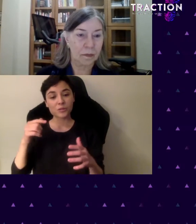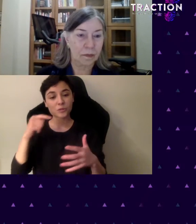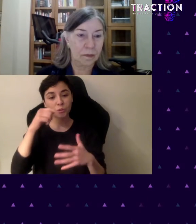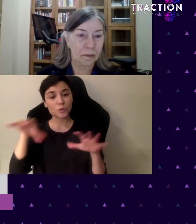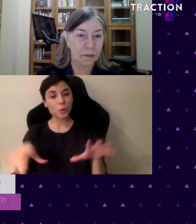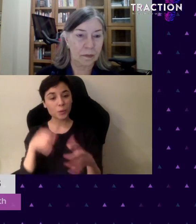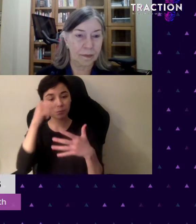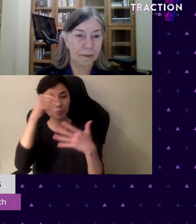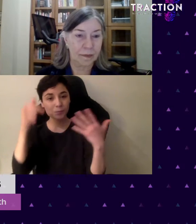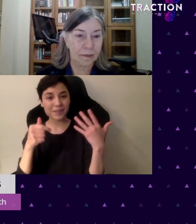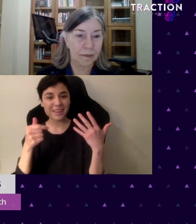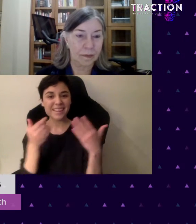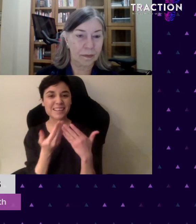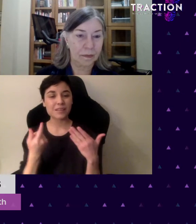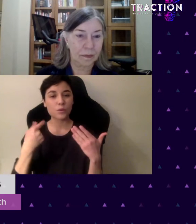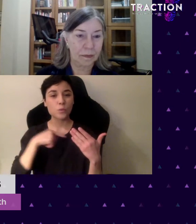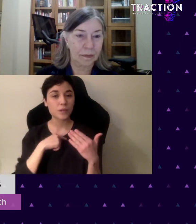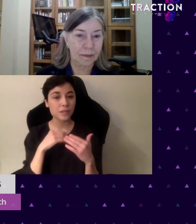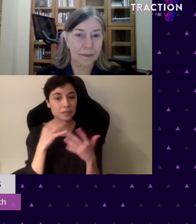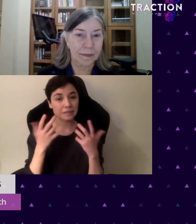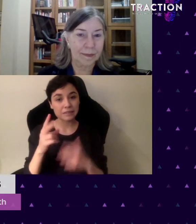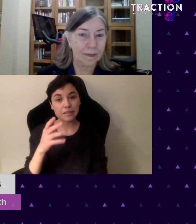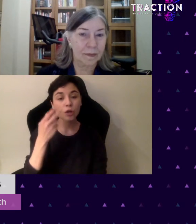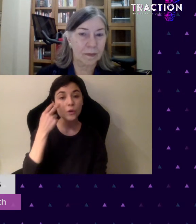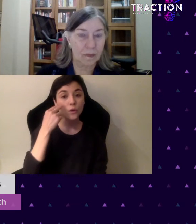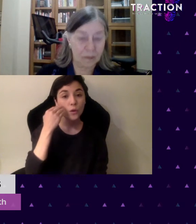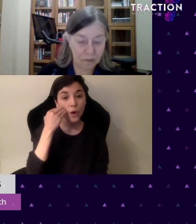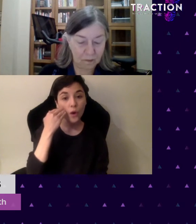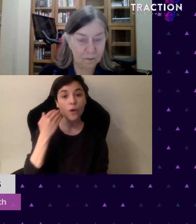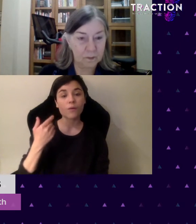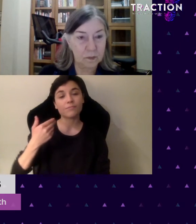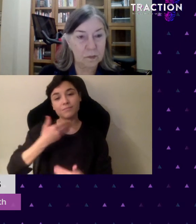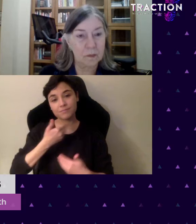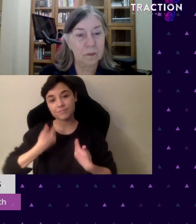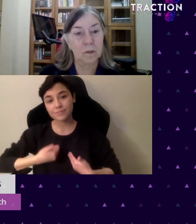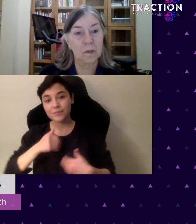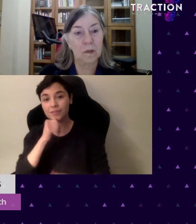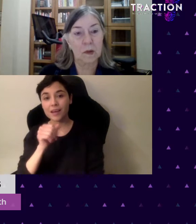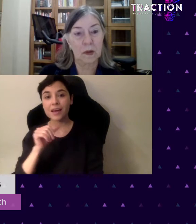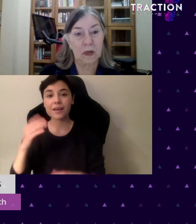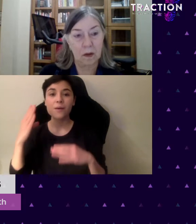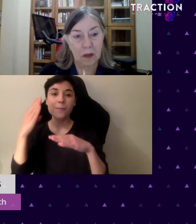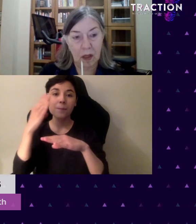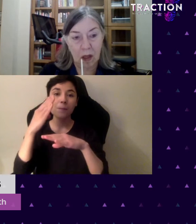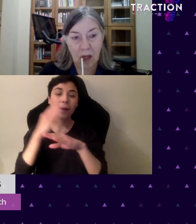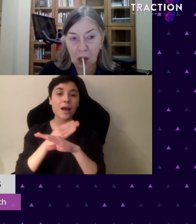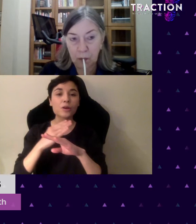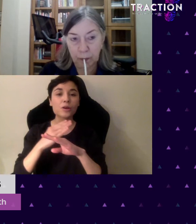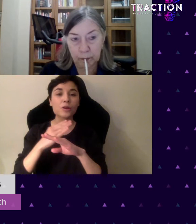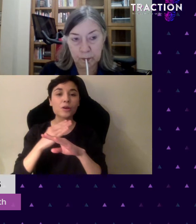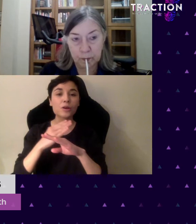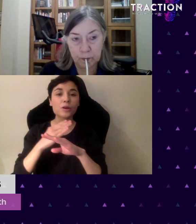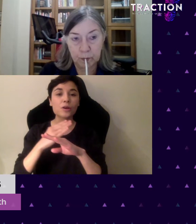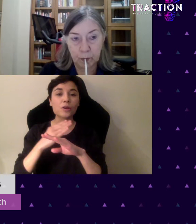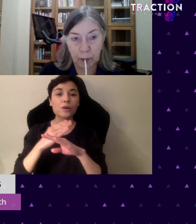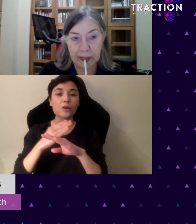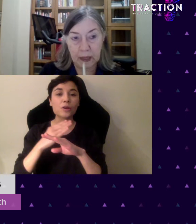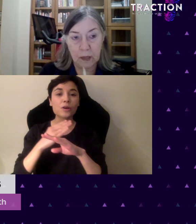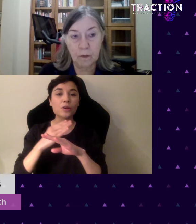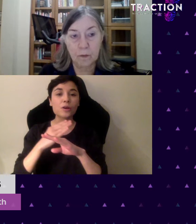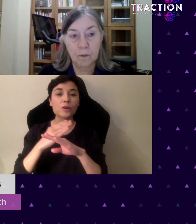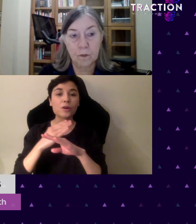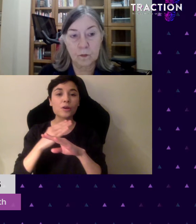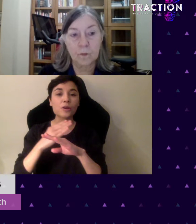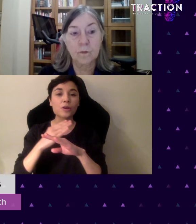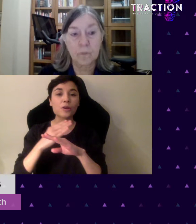not a biochemist, so I'm not sure, but I can tell you certainly some of the basics. So the first vaccines to be released were